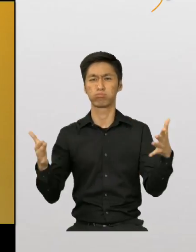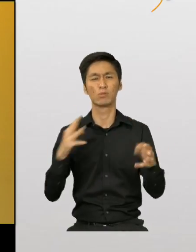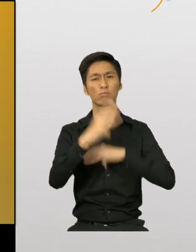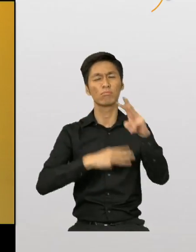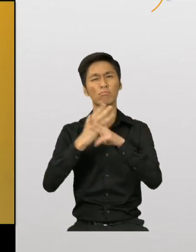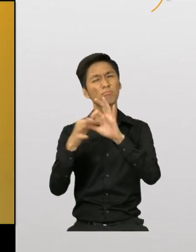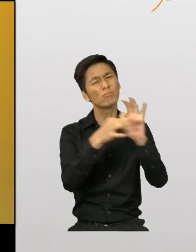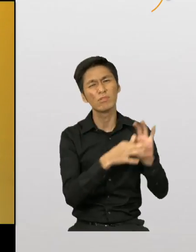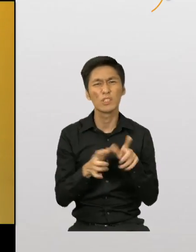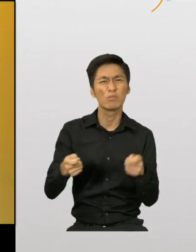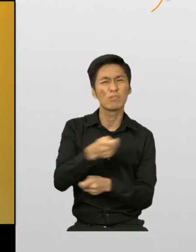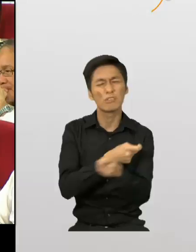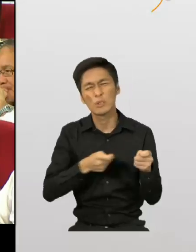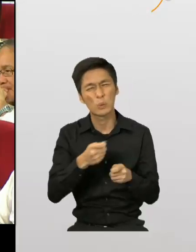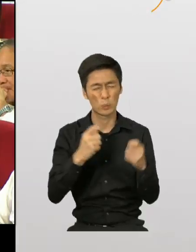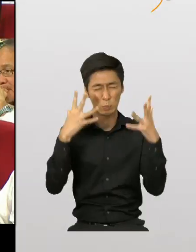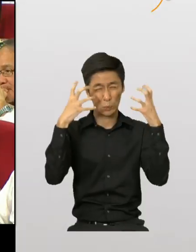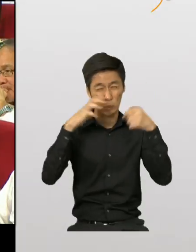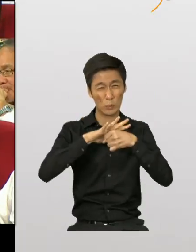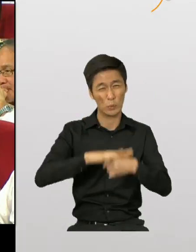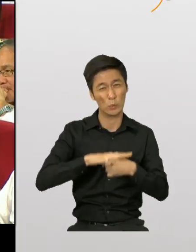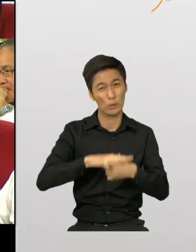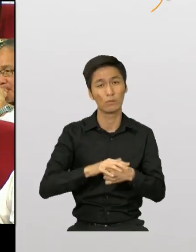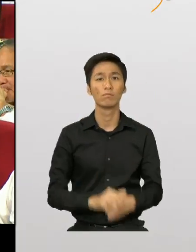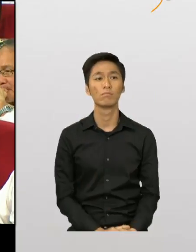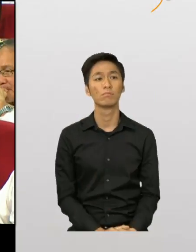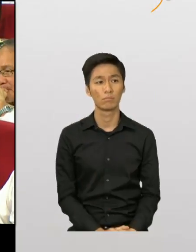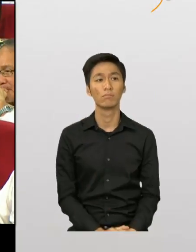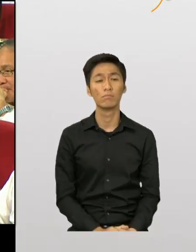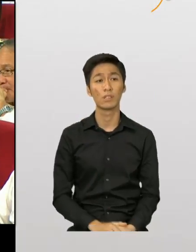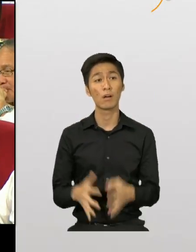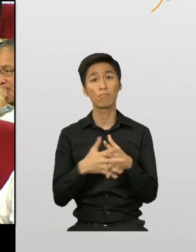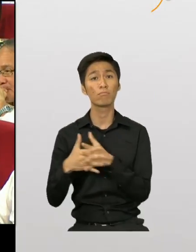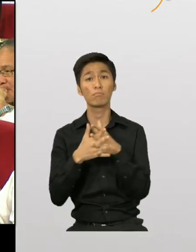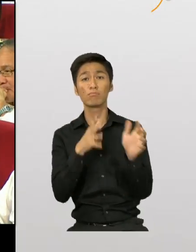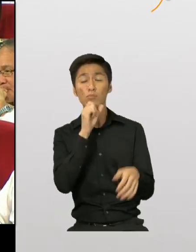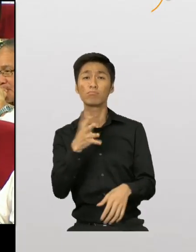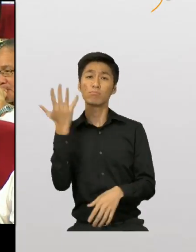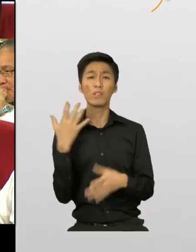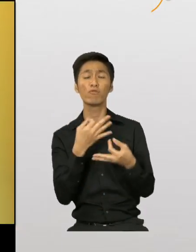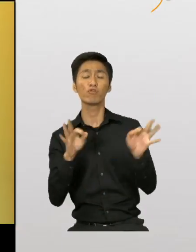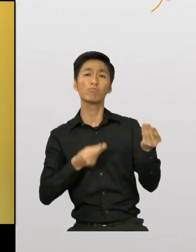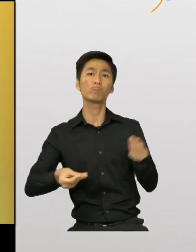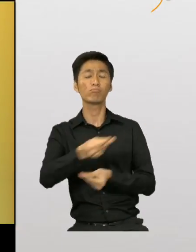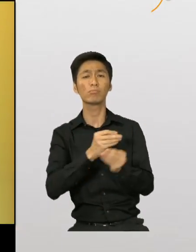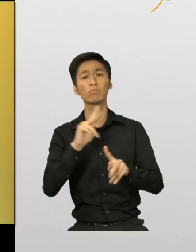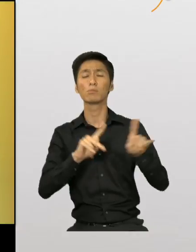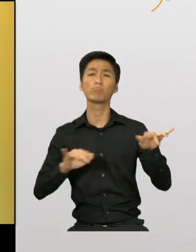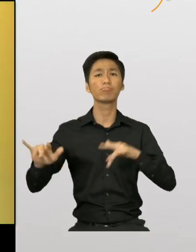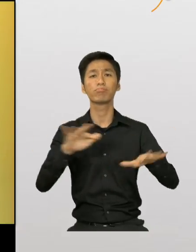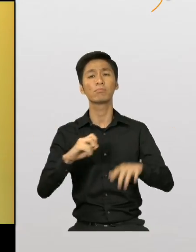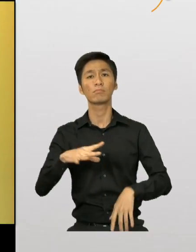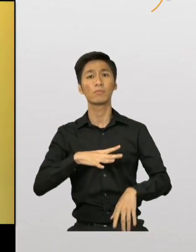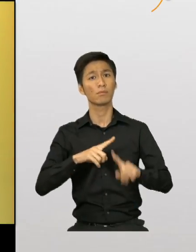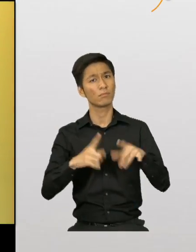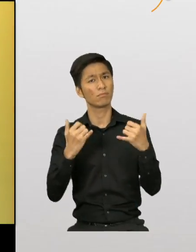all come under pressure. The US used to promote free trade and the free movement of people. But now